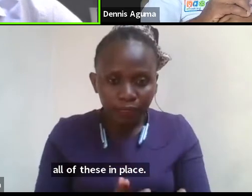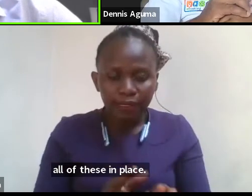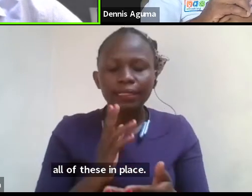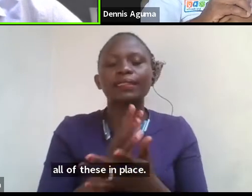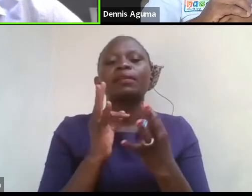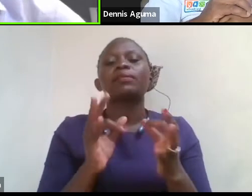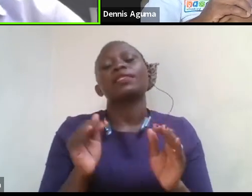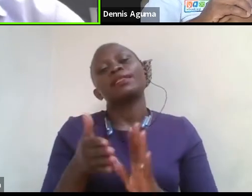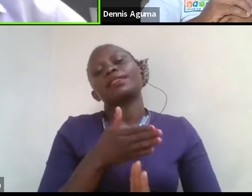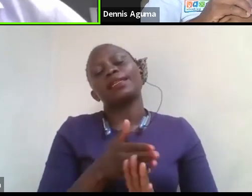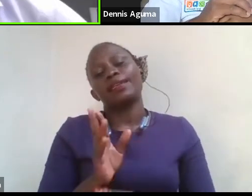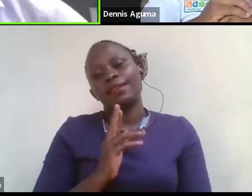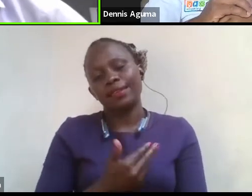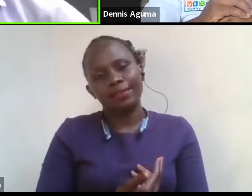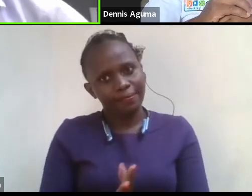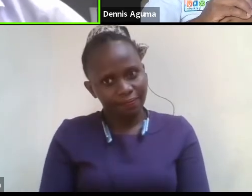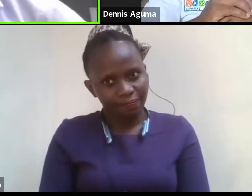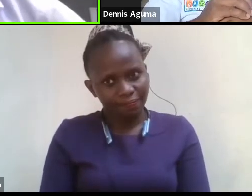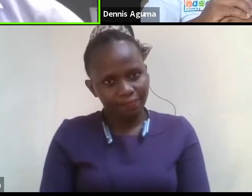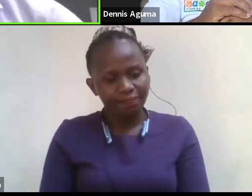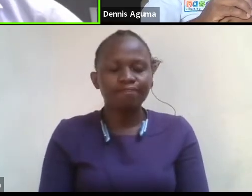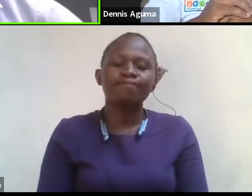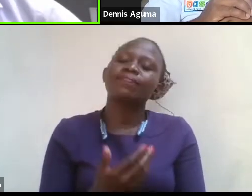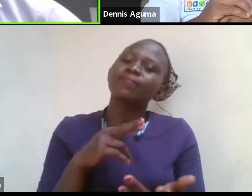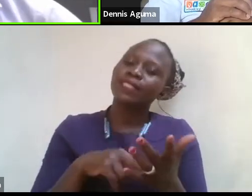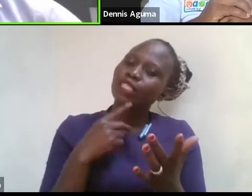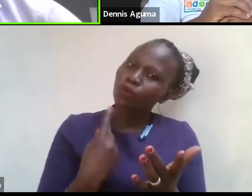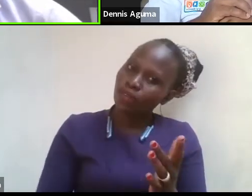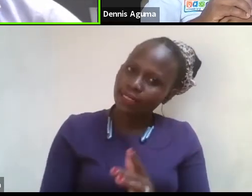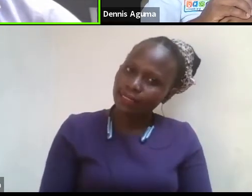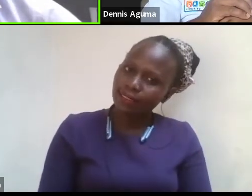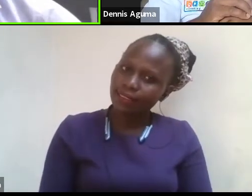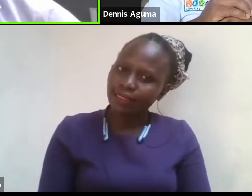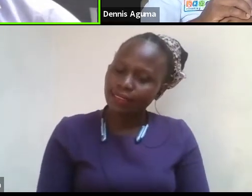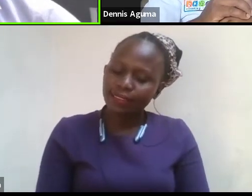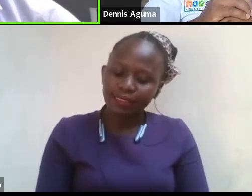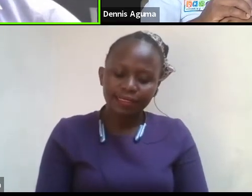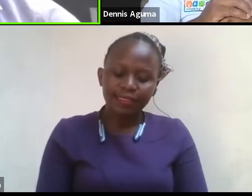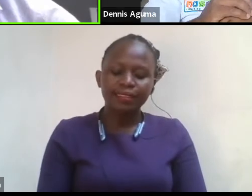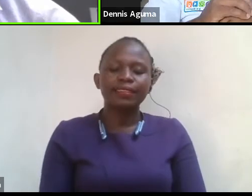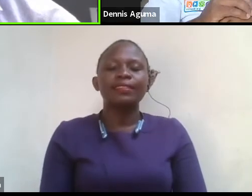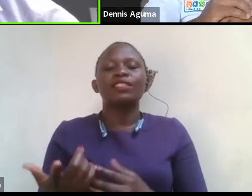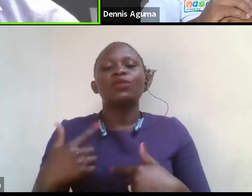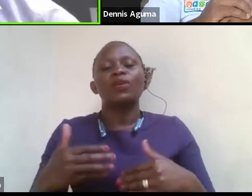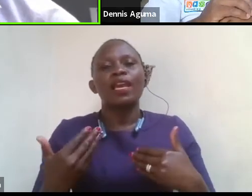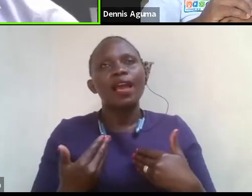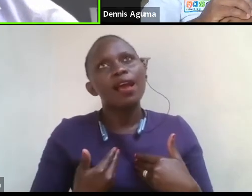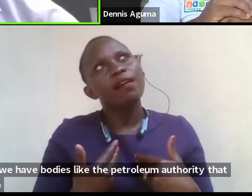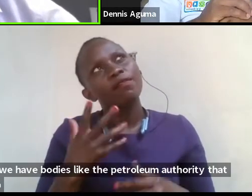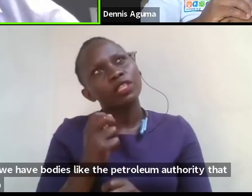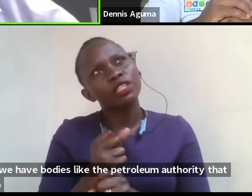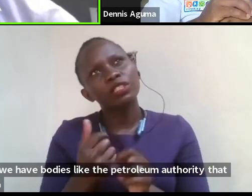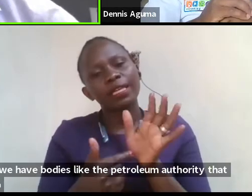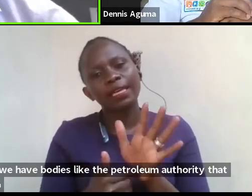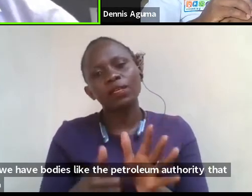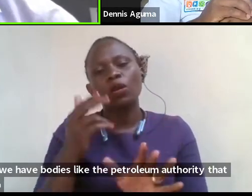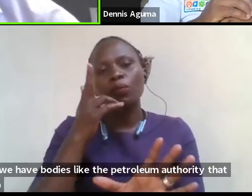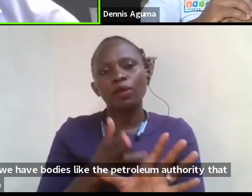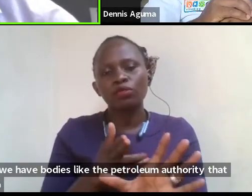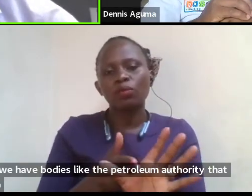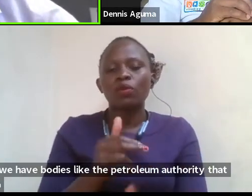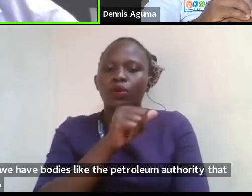country. I think that's a good thing. Now, we have bodies like the Petroleum Authority that are doing a great job in trying